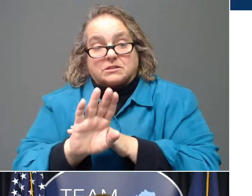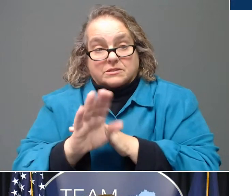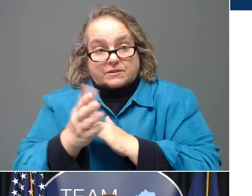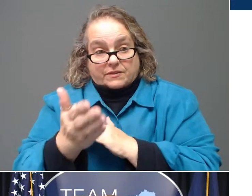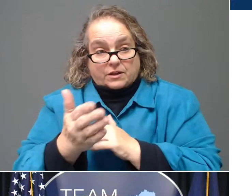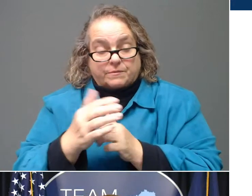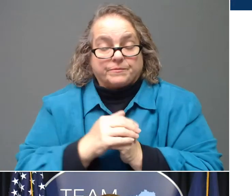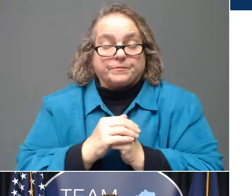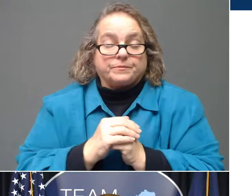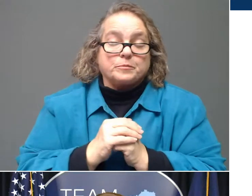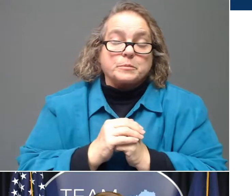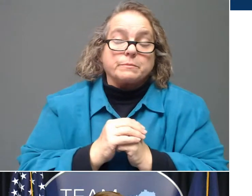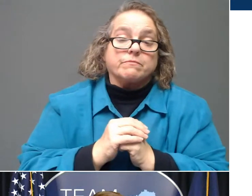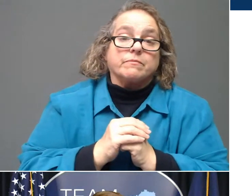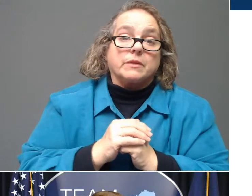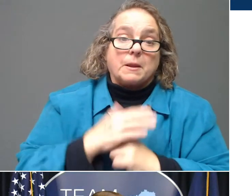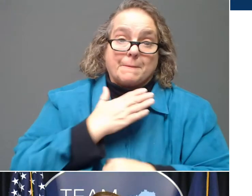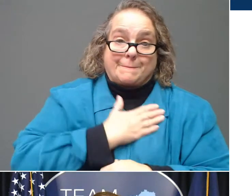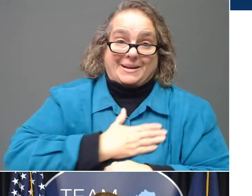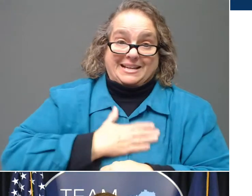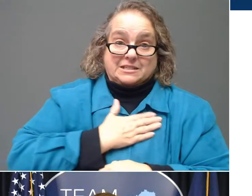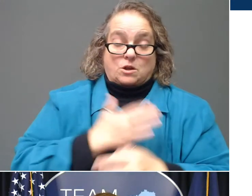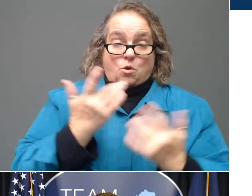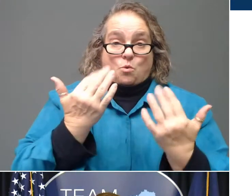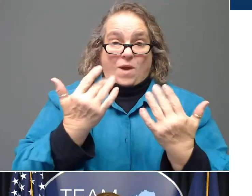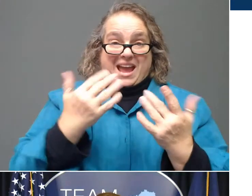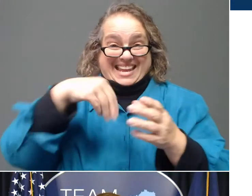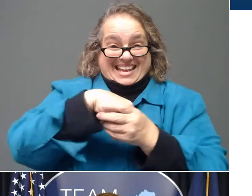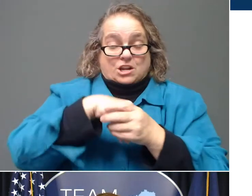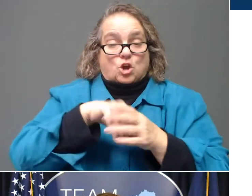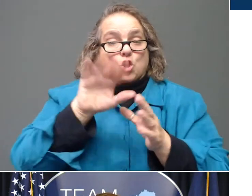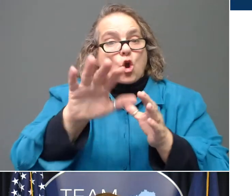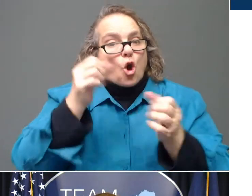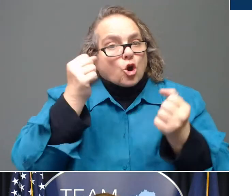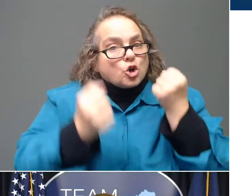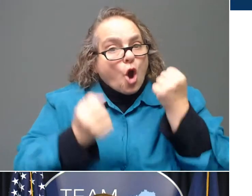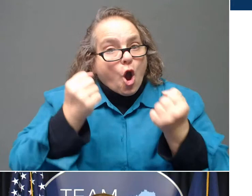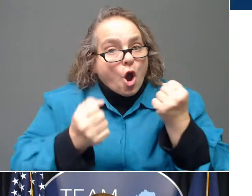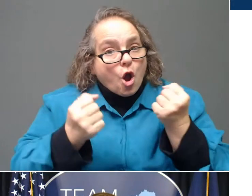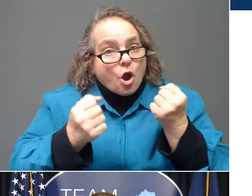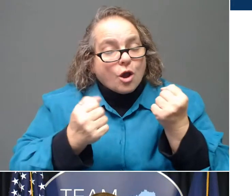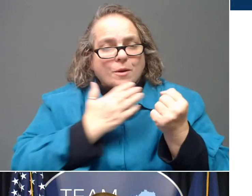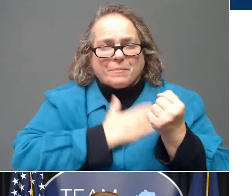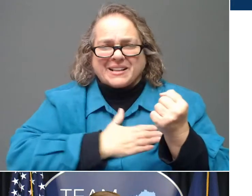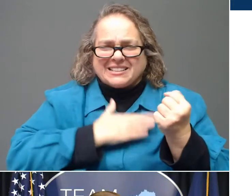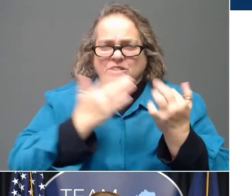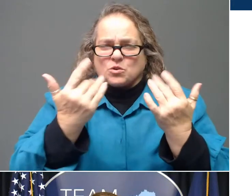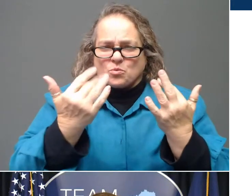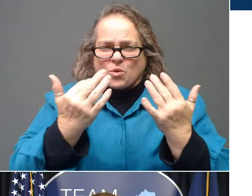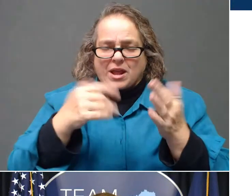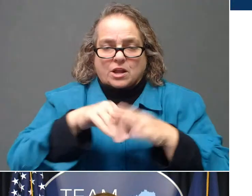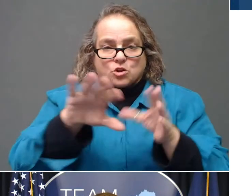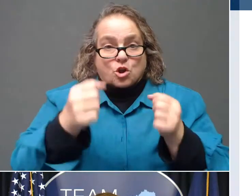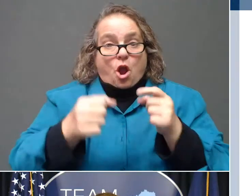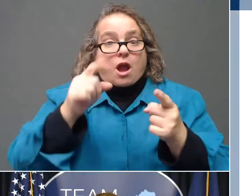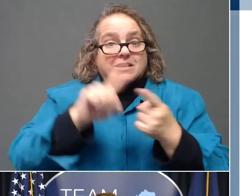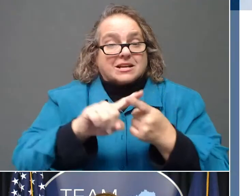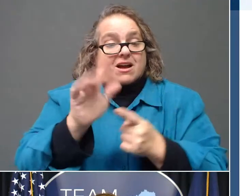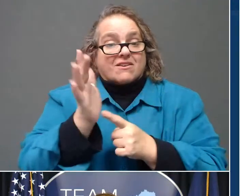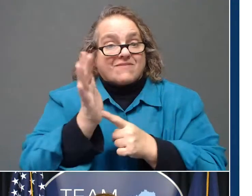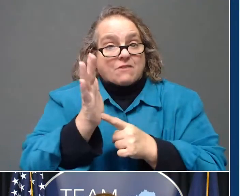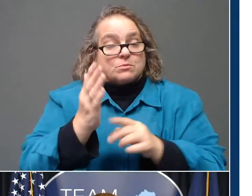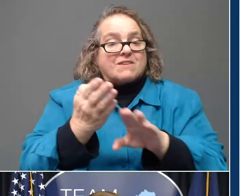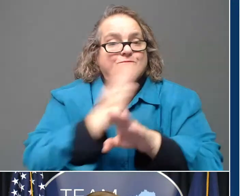important. Please wait in your vehicle, in your car, until 5 minutes before your scheduled vaccination